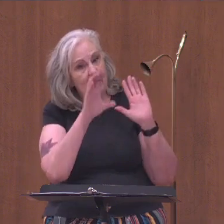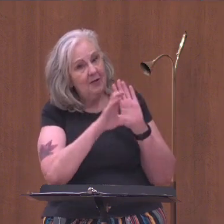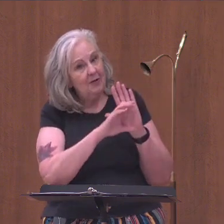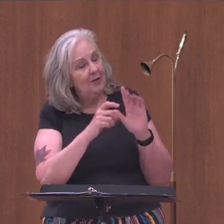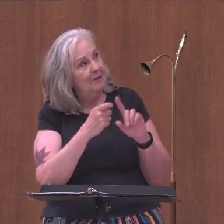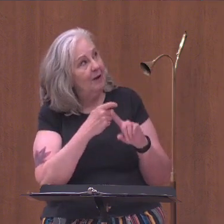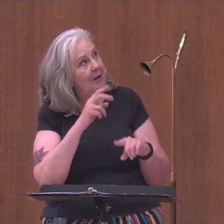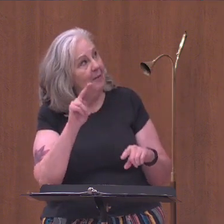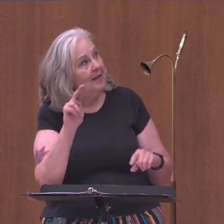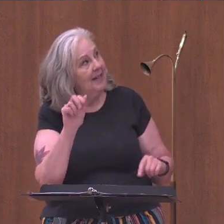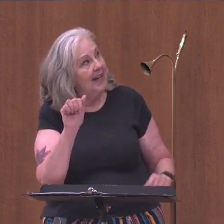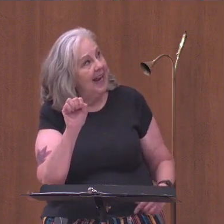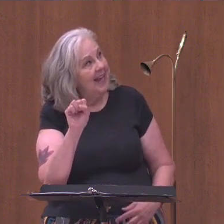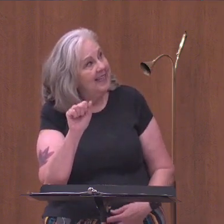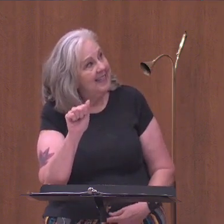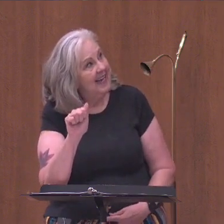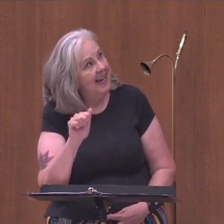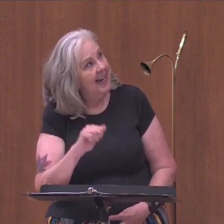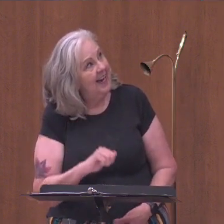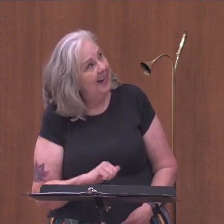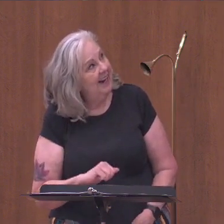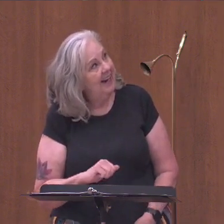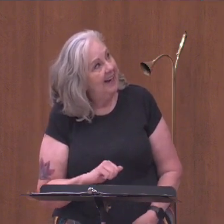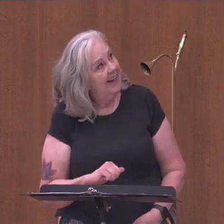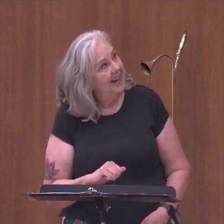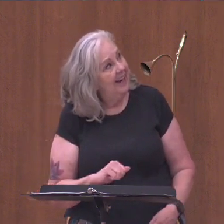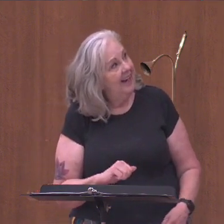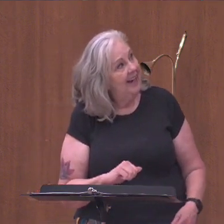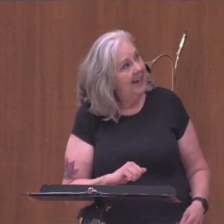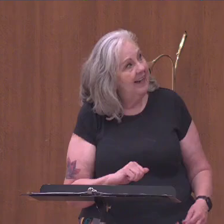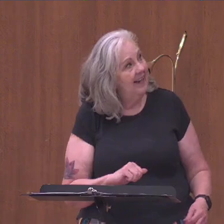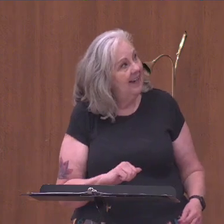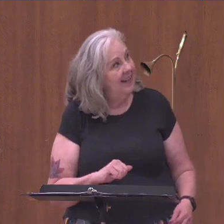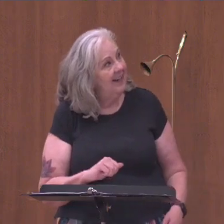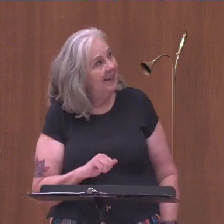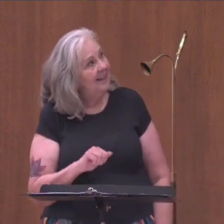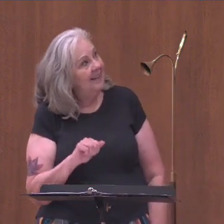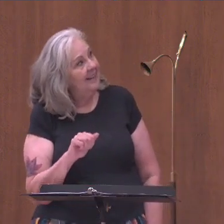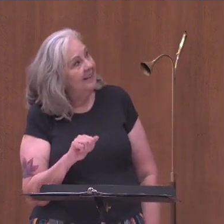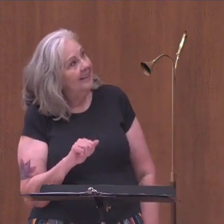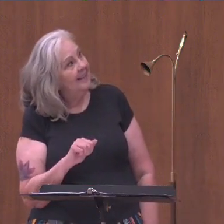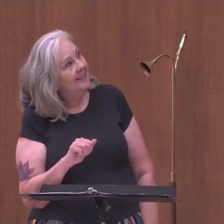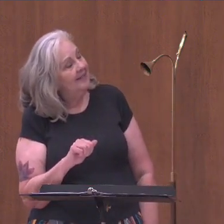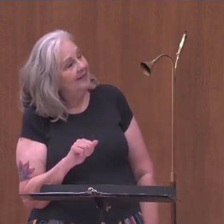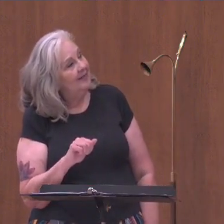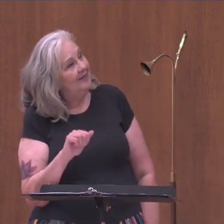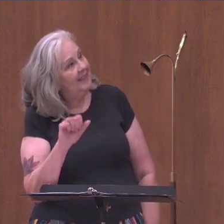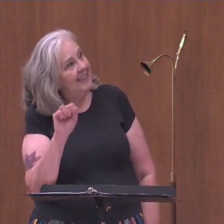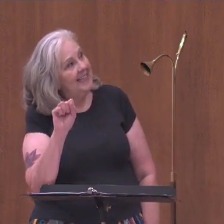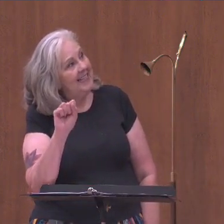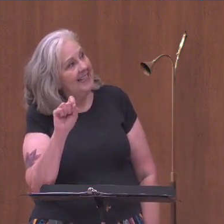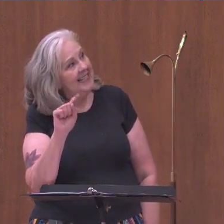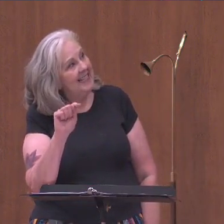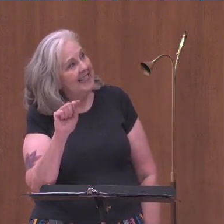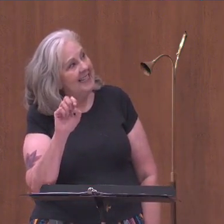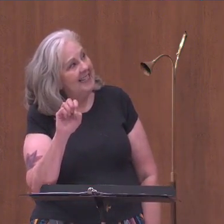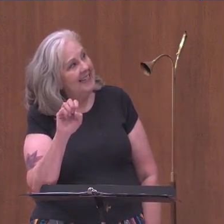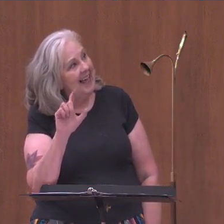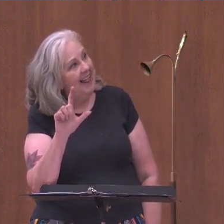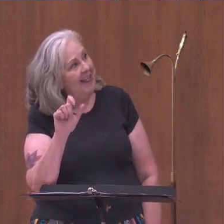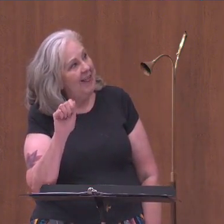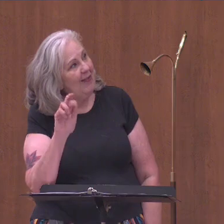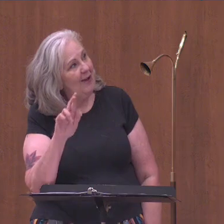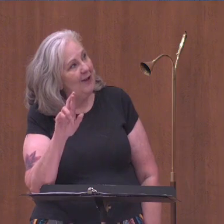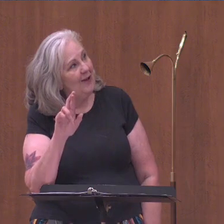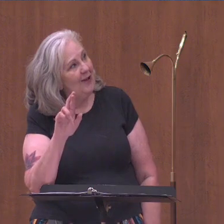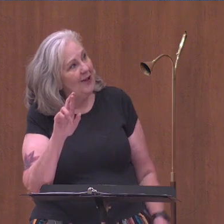NASA. Here is a picture of Stellar Circle of Life, one of the closest galaxies to the